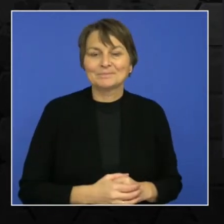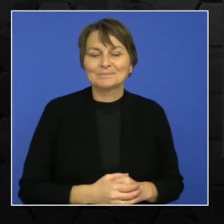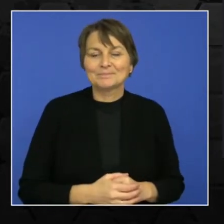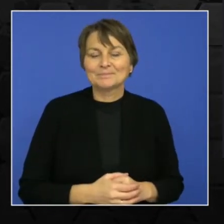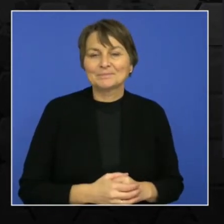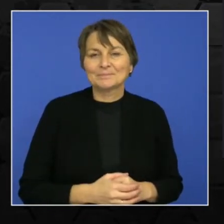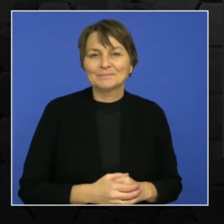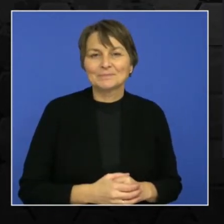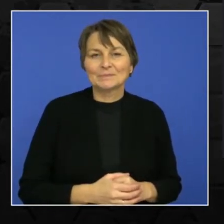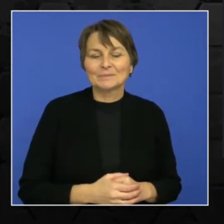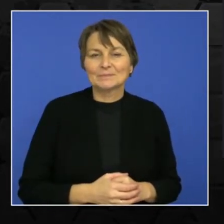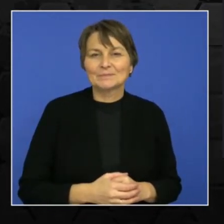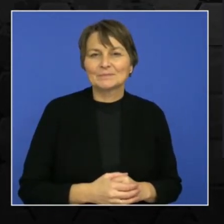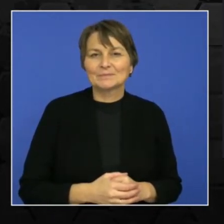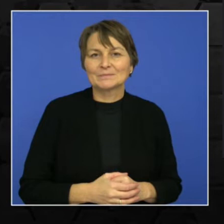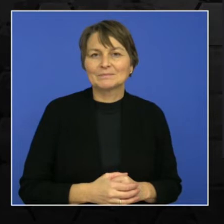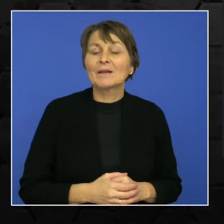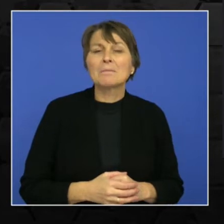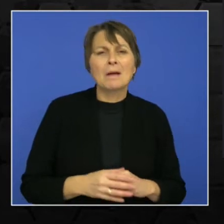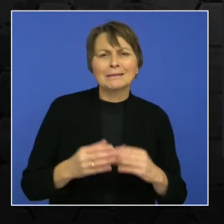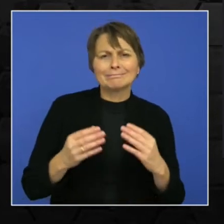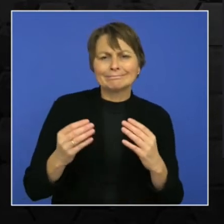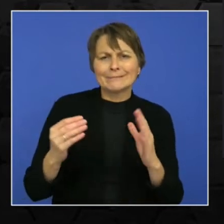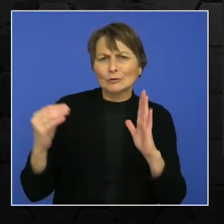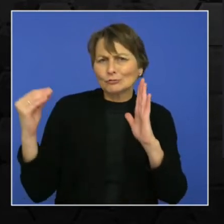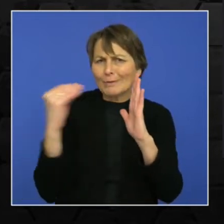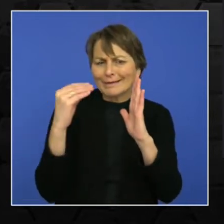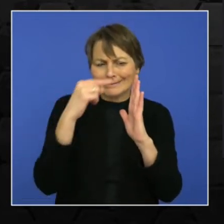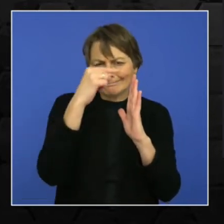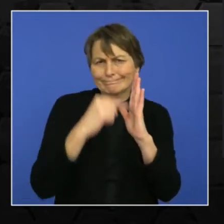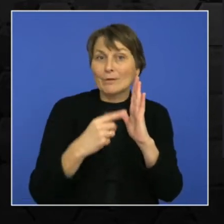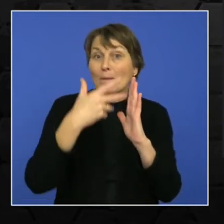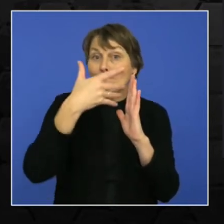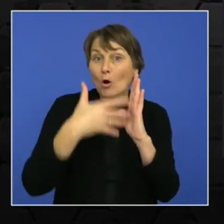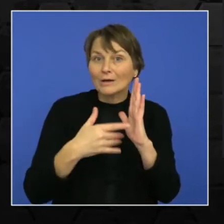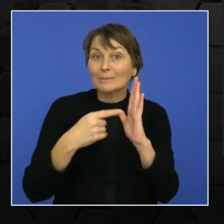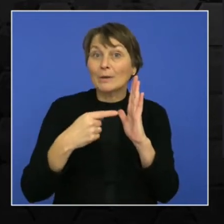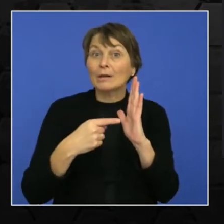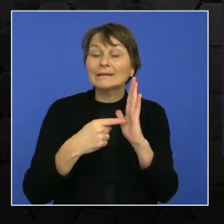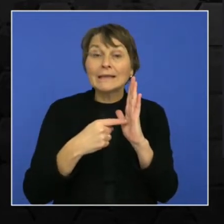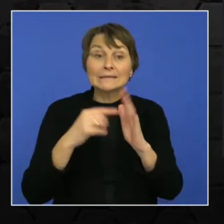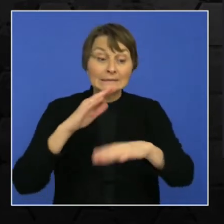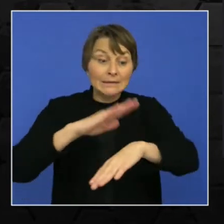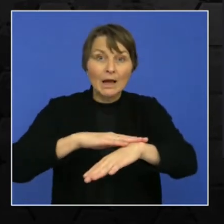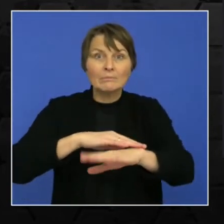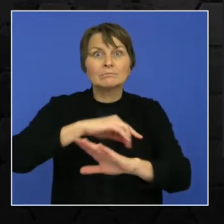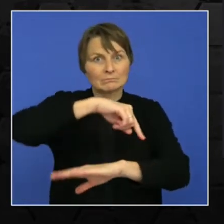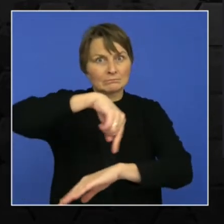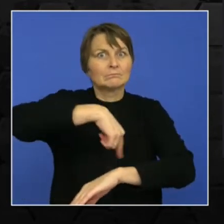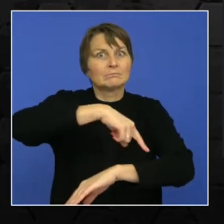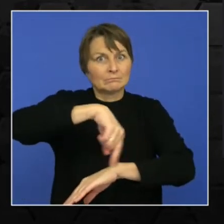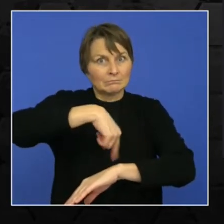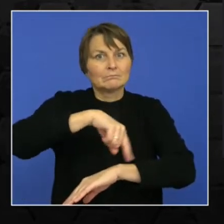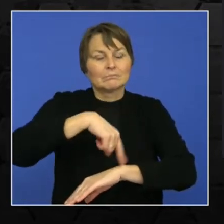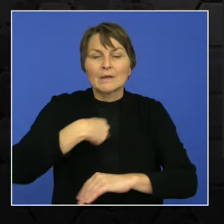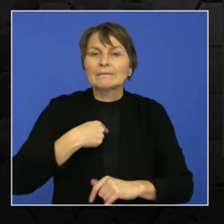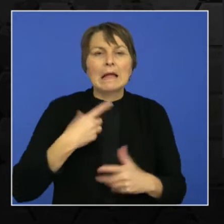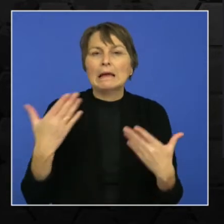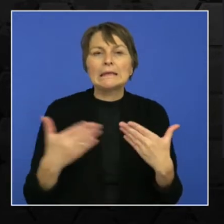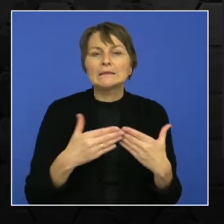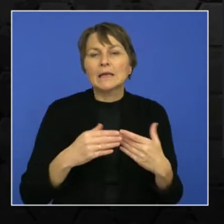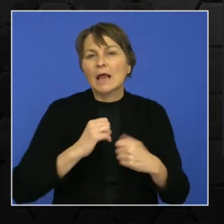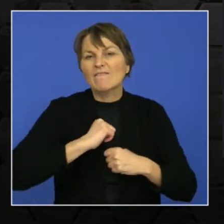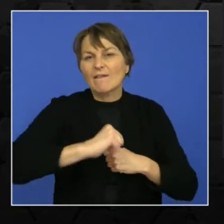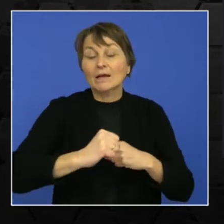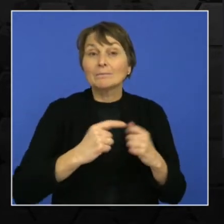because it's a training, when we're talking about training, it takes time. It takes a lot of time. If I'm like building a, like if I have a lot of data,